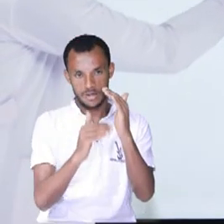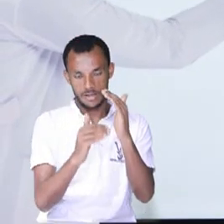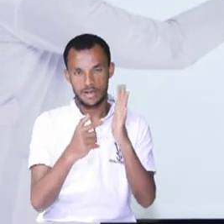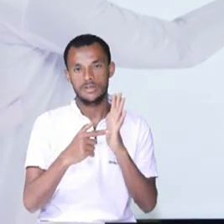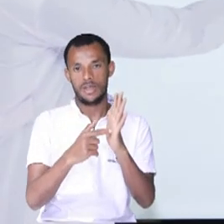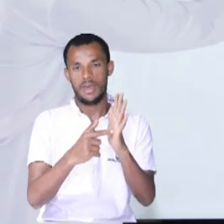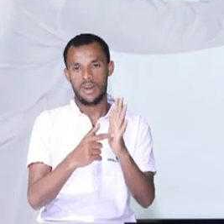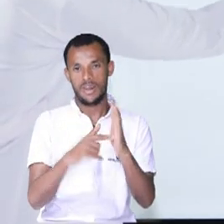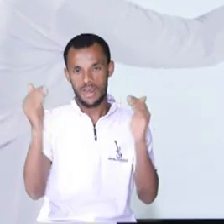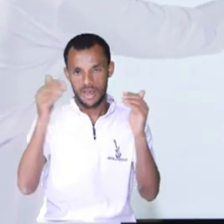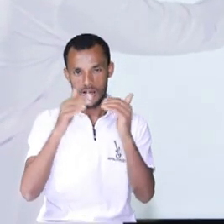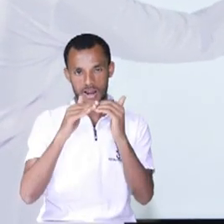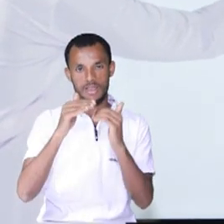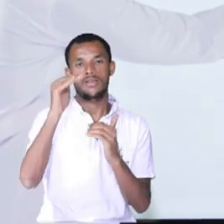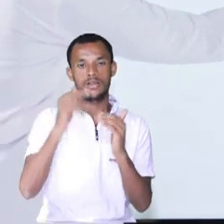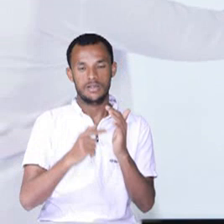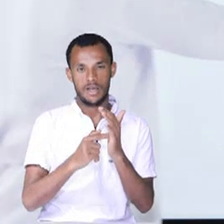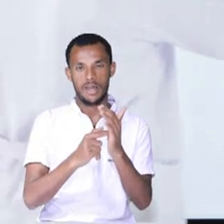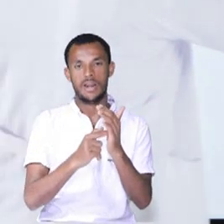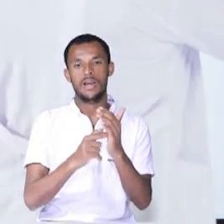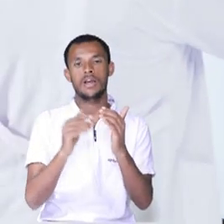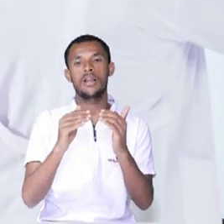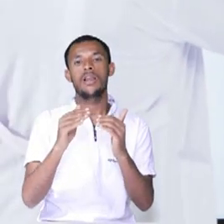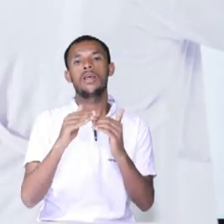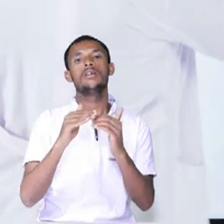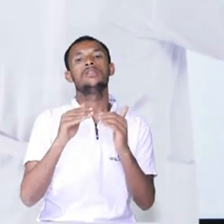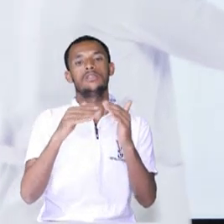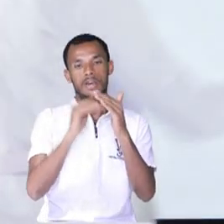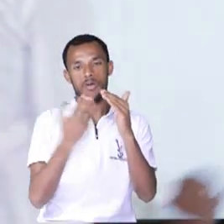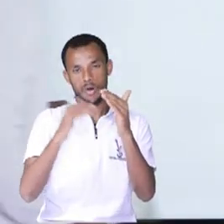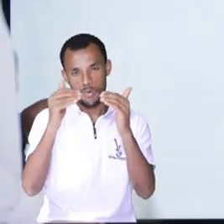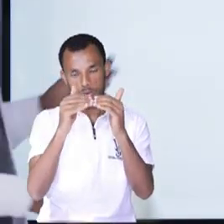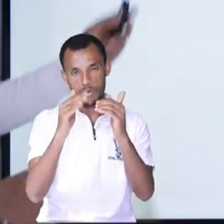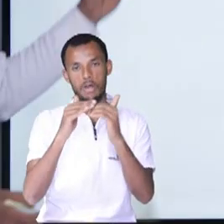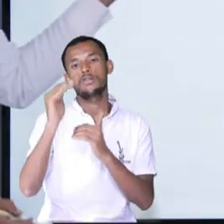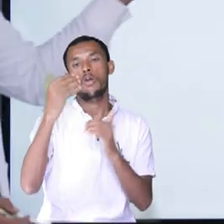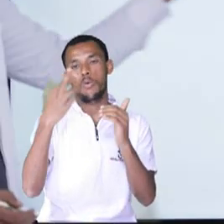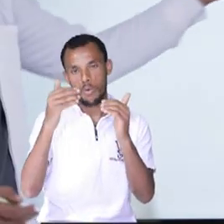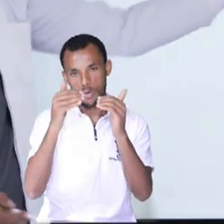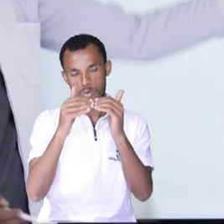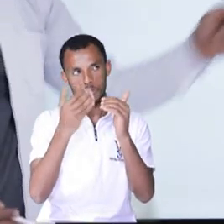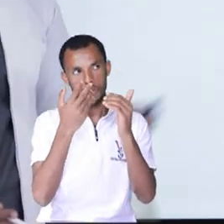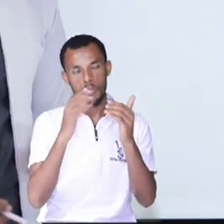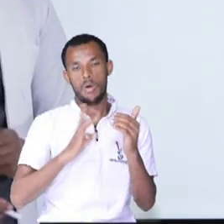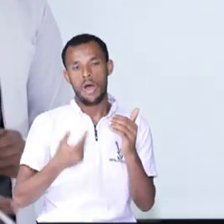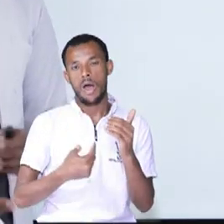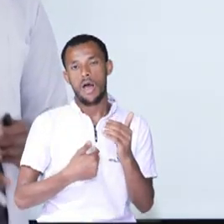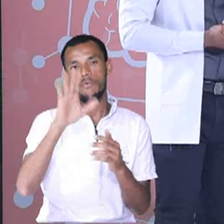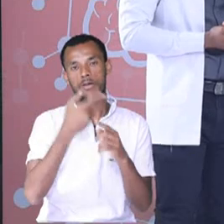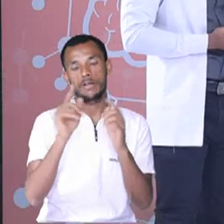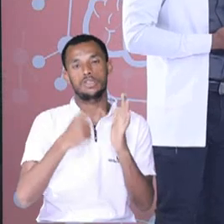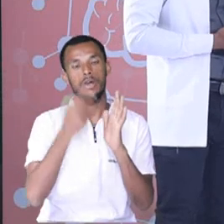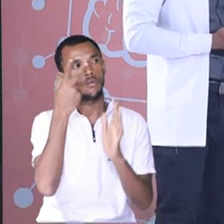less than or equal to, greater than or equal to, and different from. We have 5